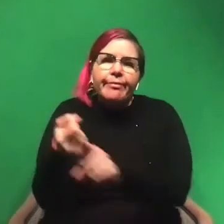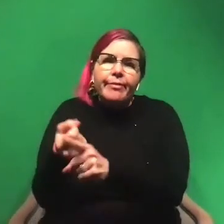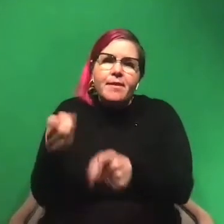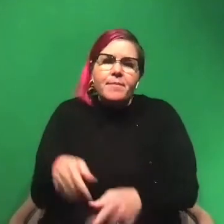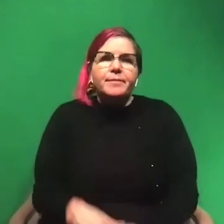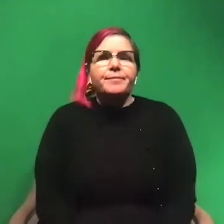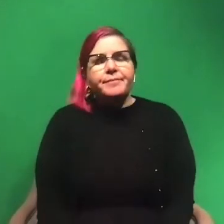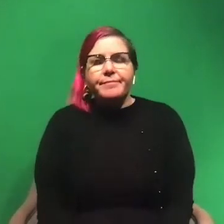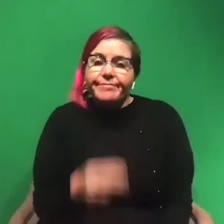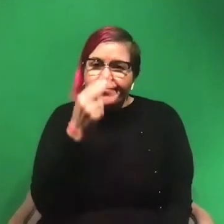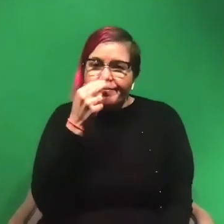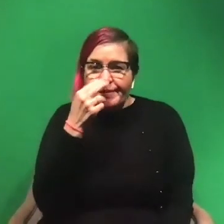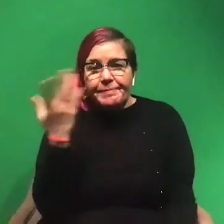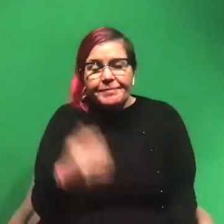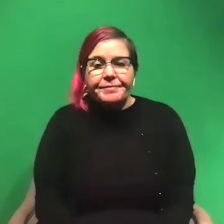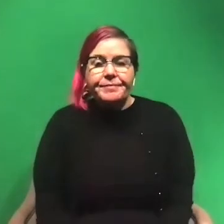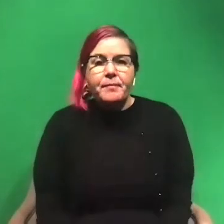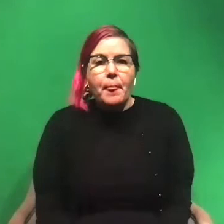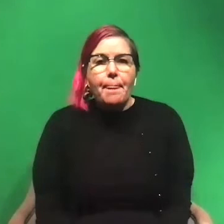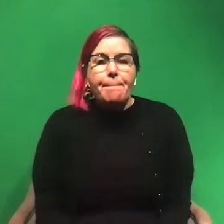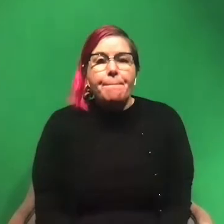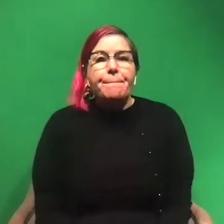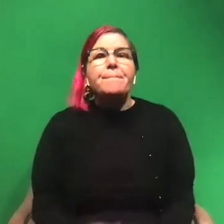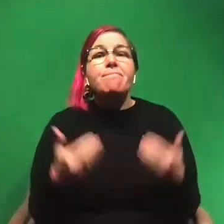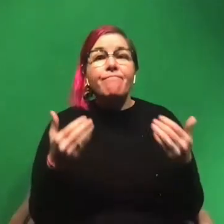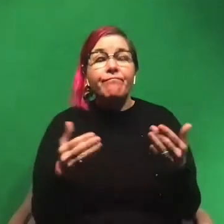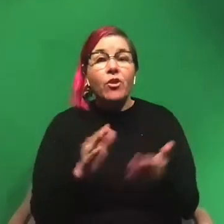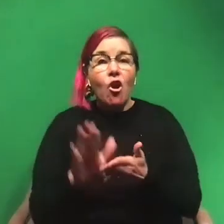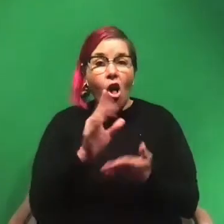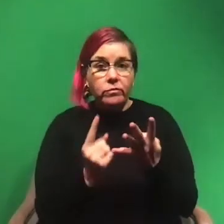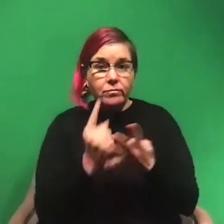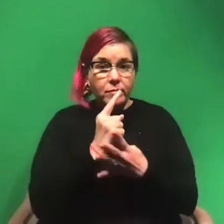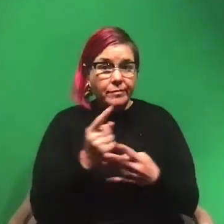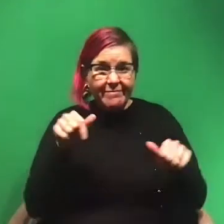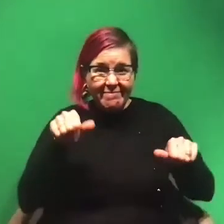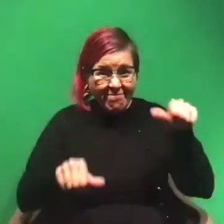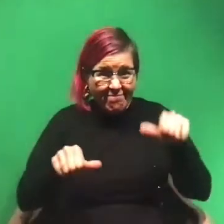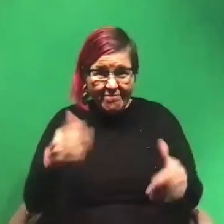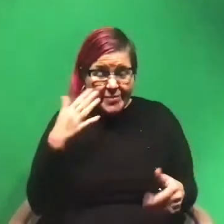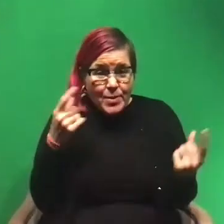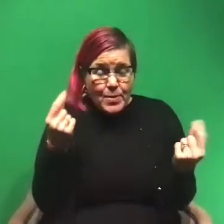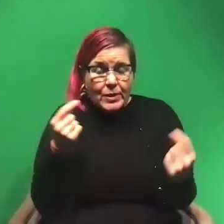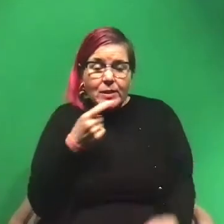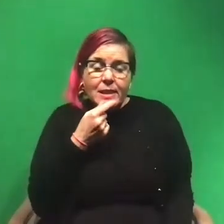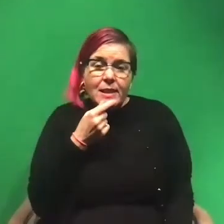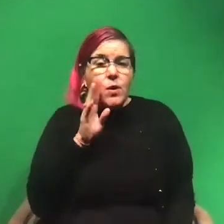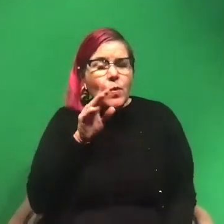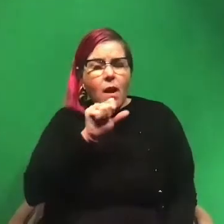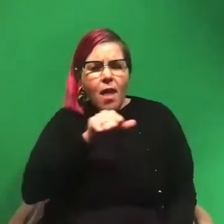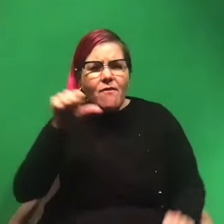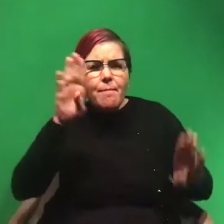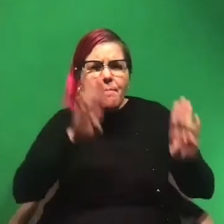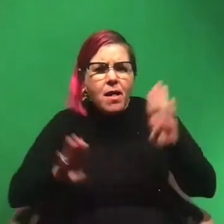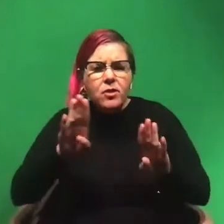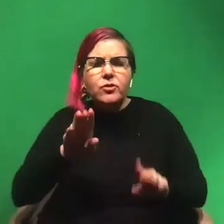fun things happen. But then I went to college and I didn't know what I wanted to do. I knew that I loved biology and I loved